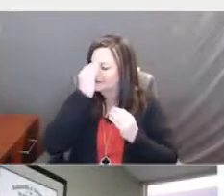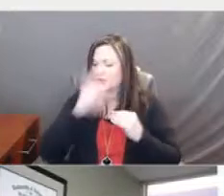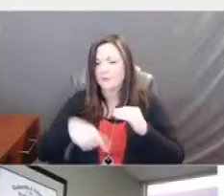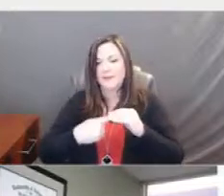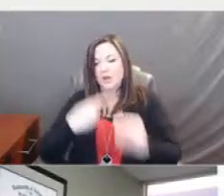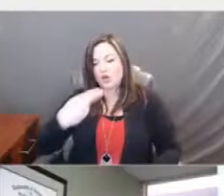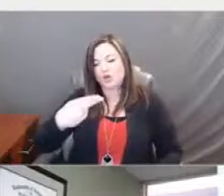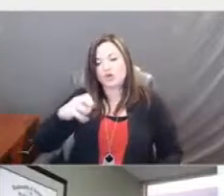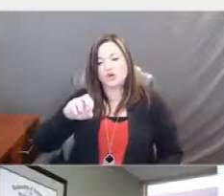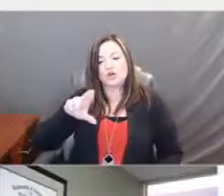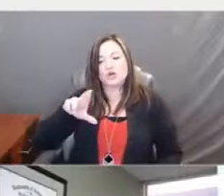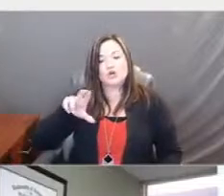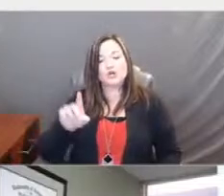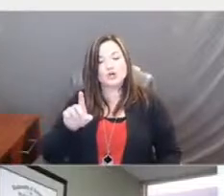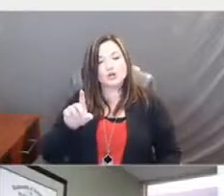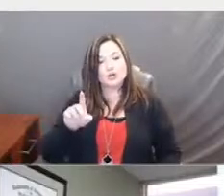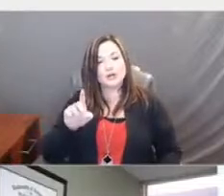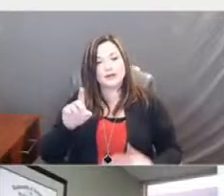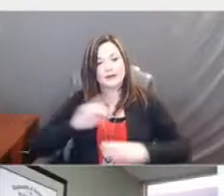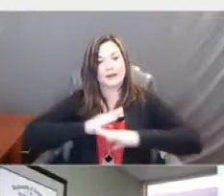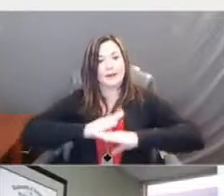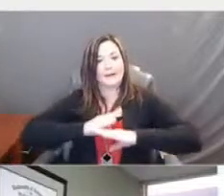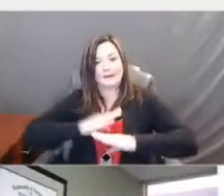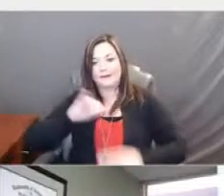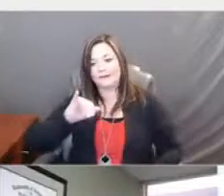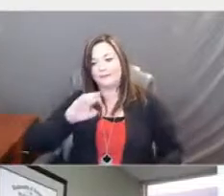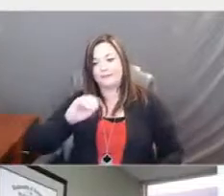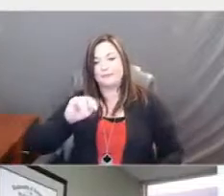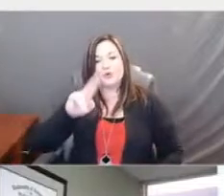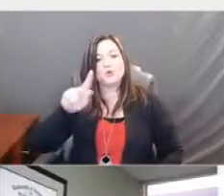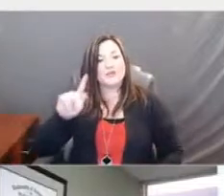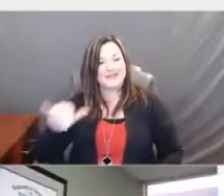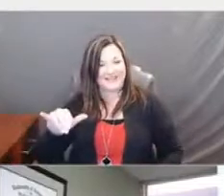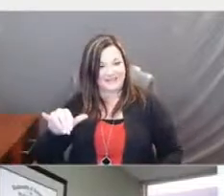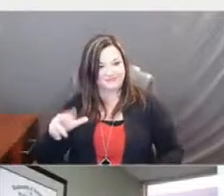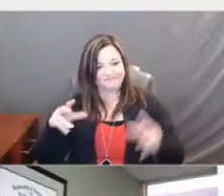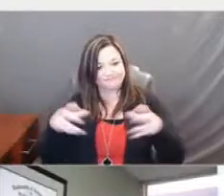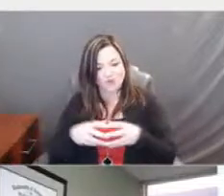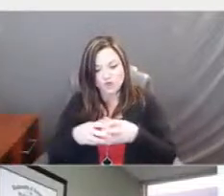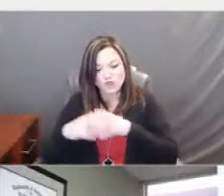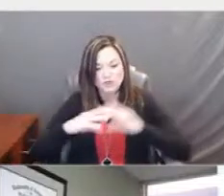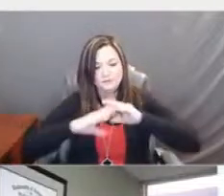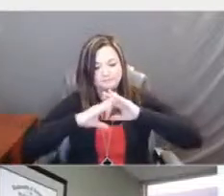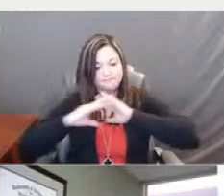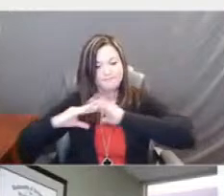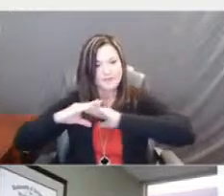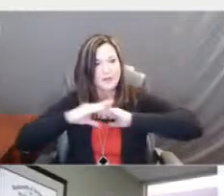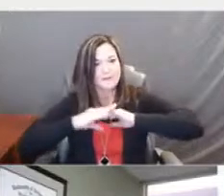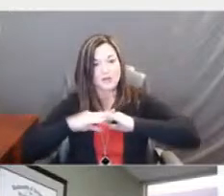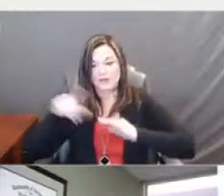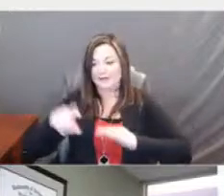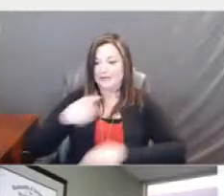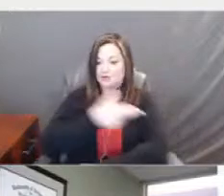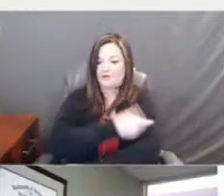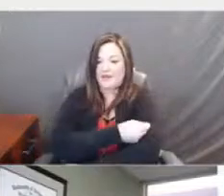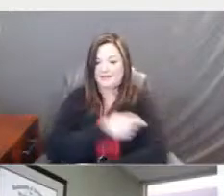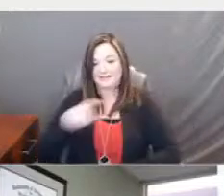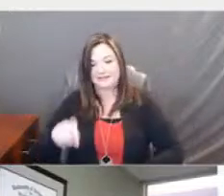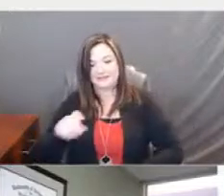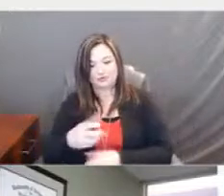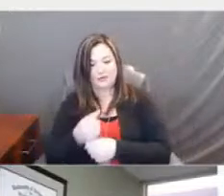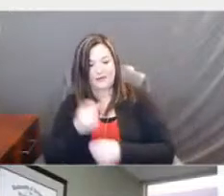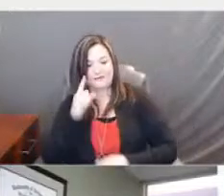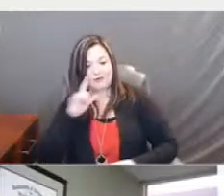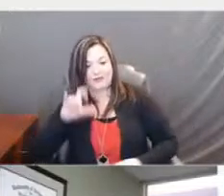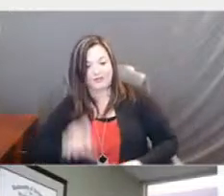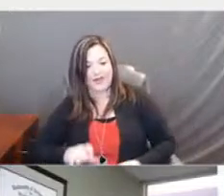I keep hearing people talk about this herd immunity. You know, we need to take the vaccine for that, to